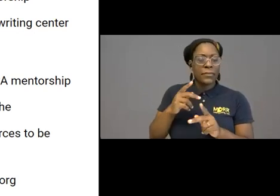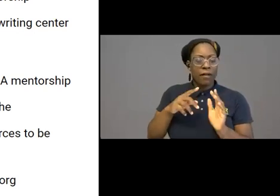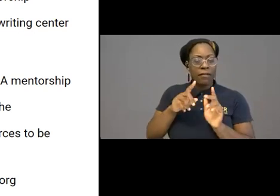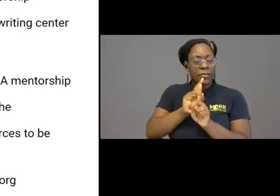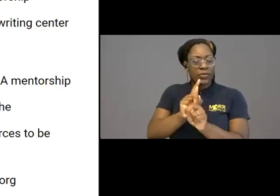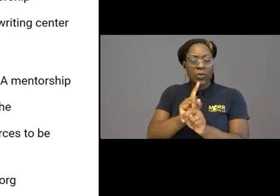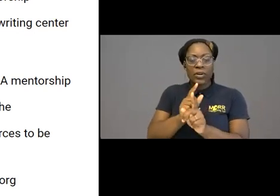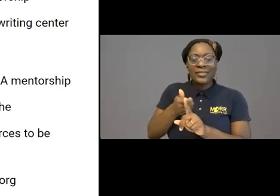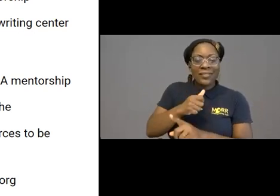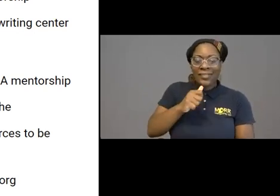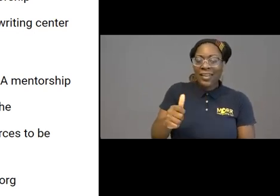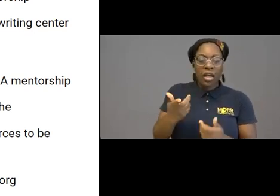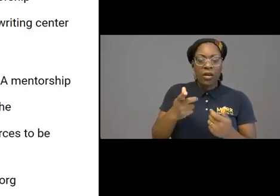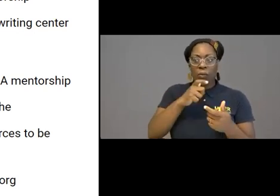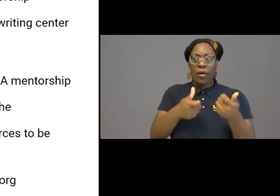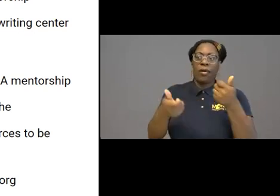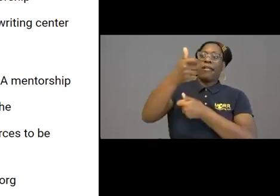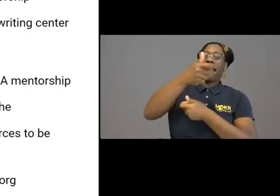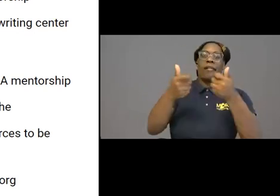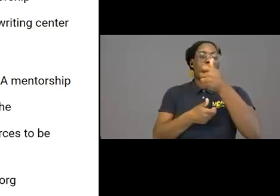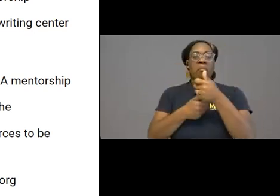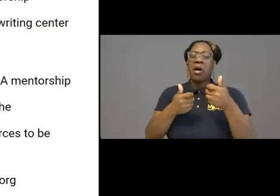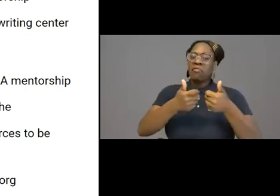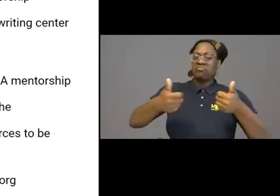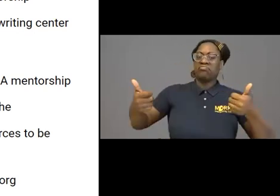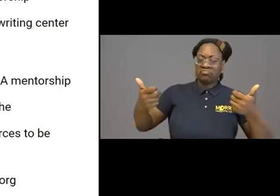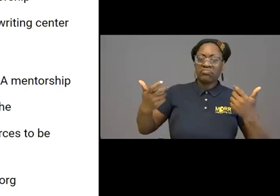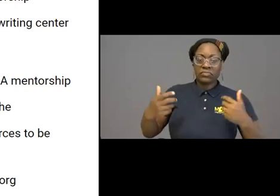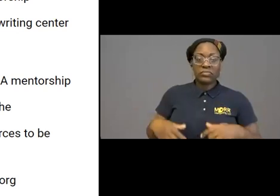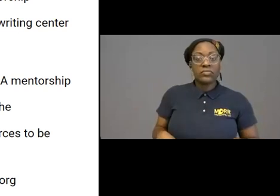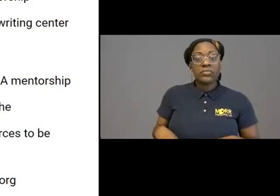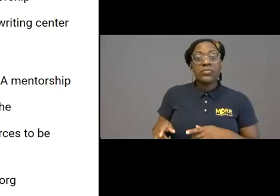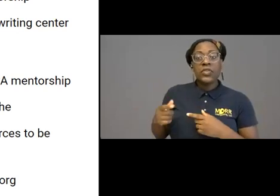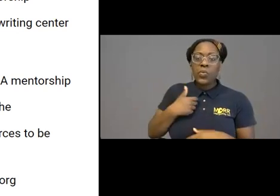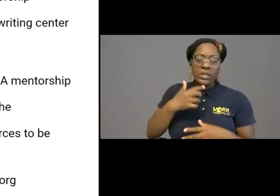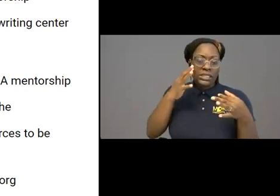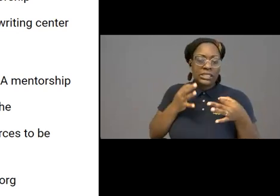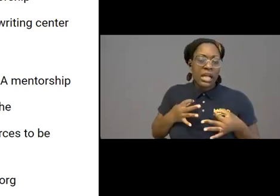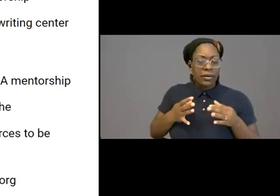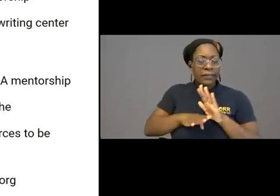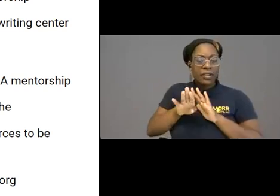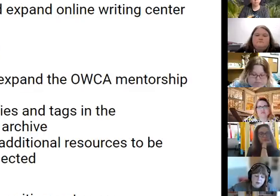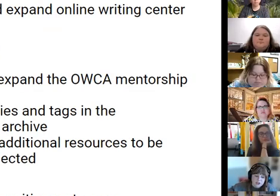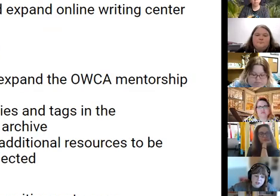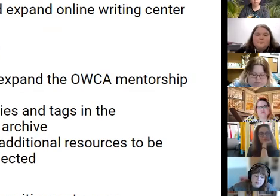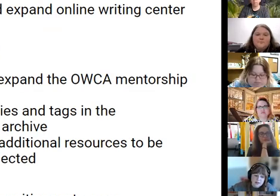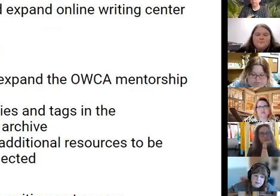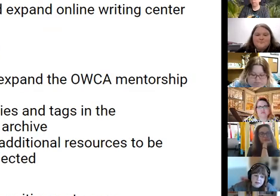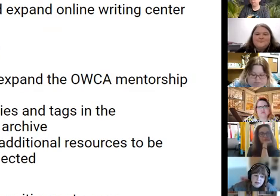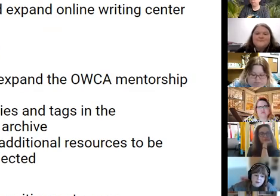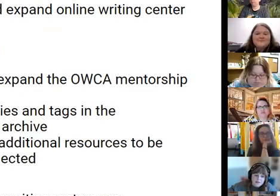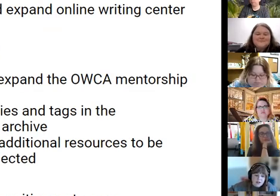register between now and the end of November. So I encourage you to check out our mentoring page on the website if you're interested, or reach out if you have any